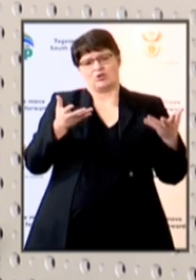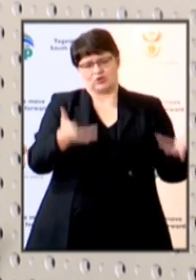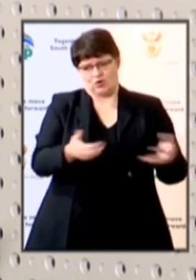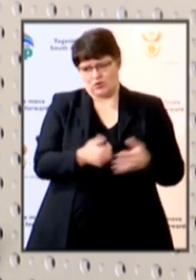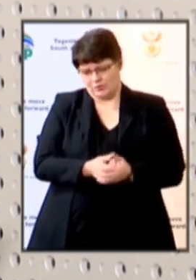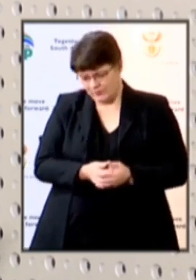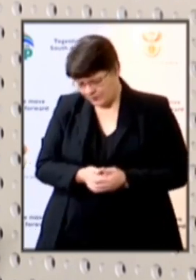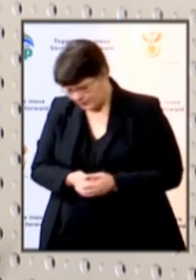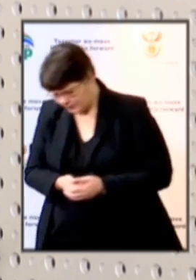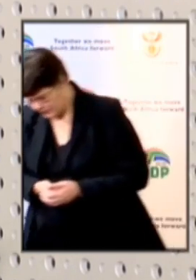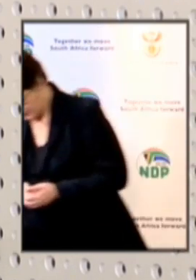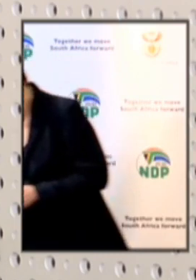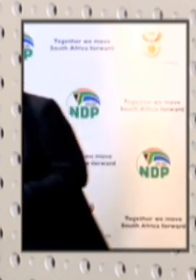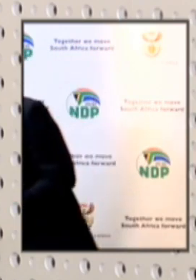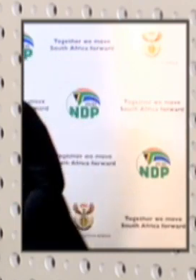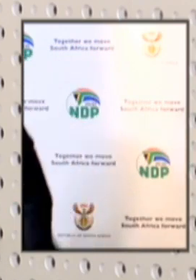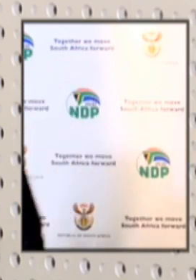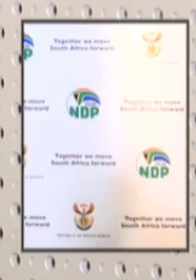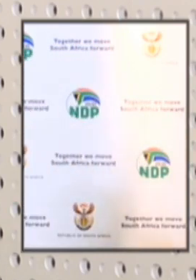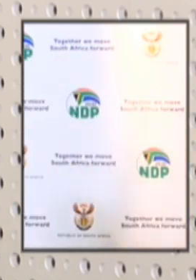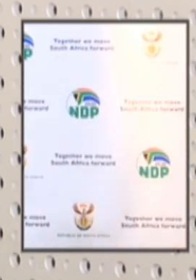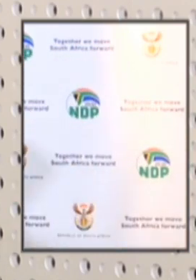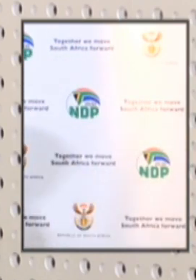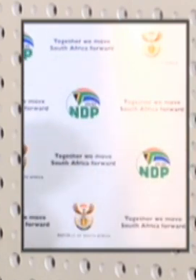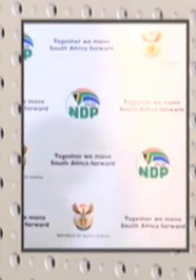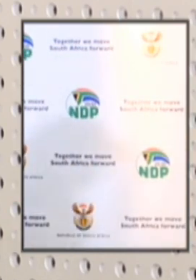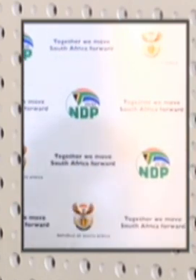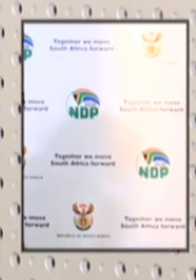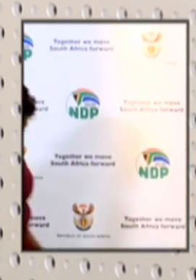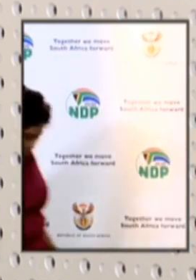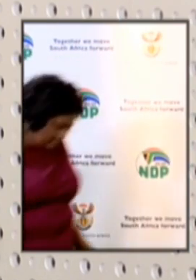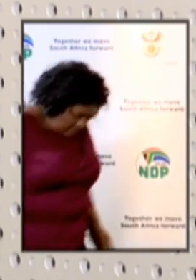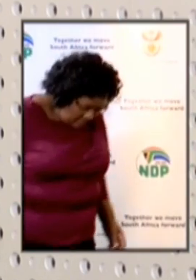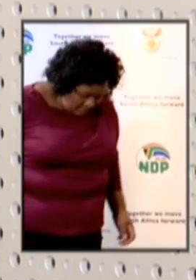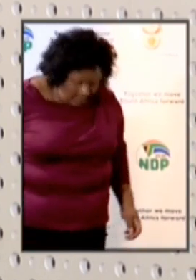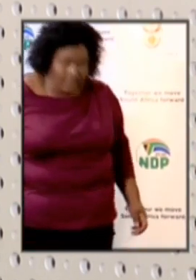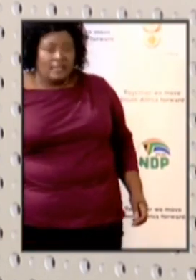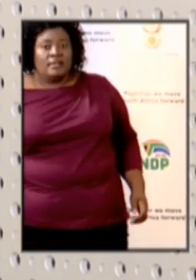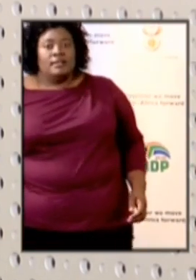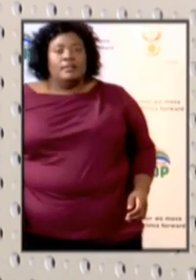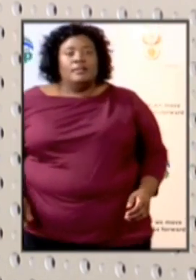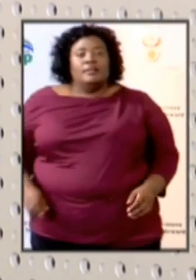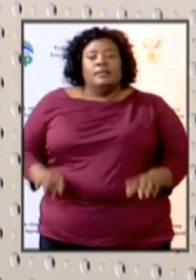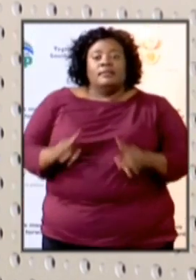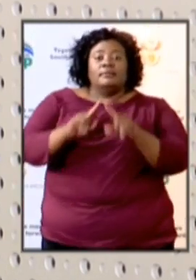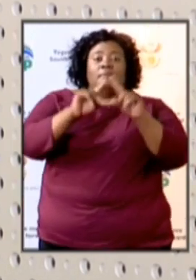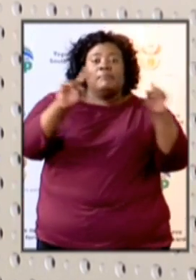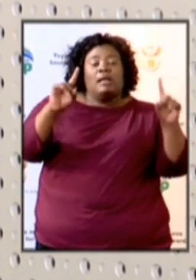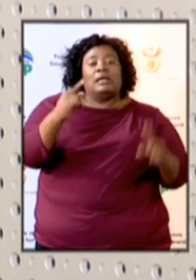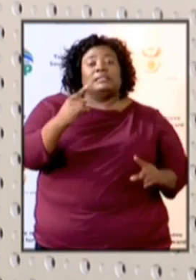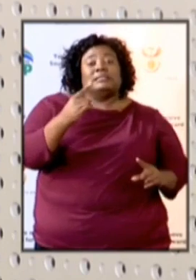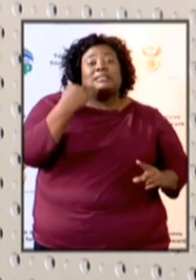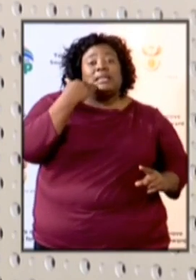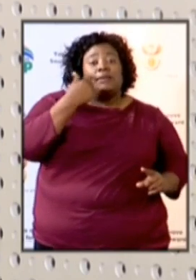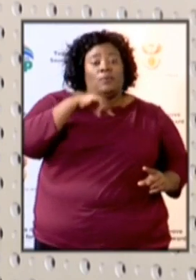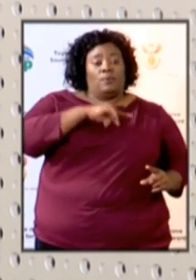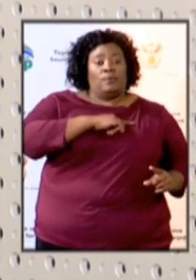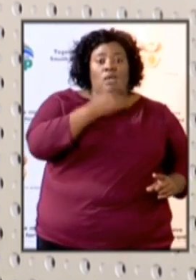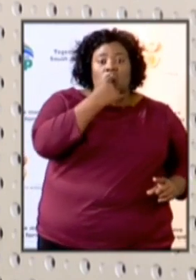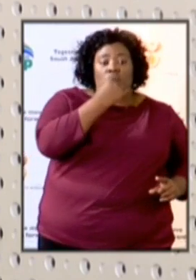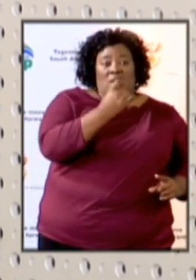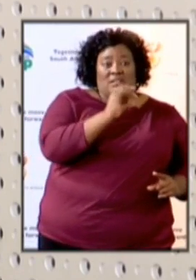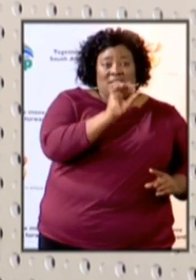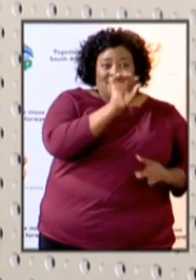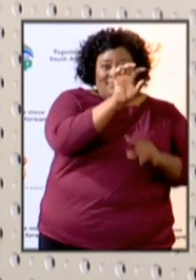as long as we have those red spots, and remember that those red spots are where the majority of the population is. They may